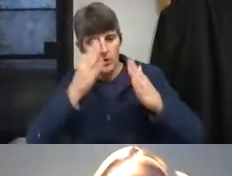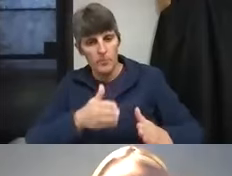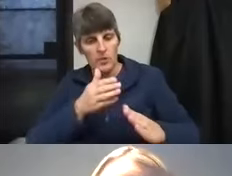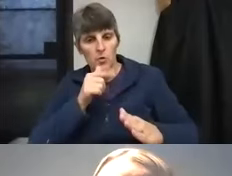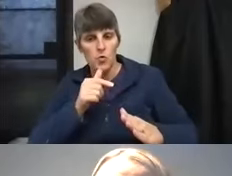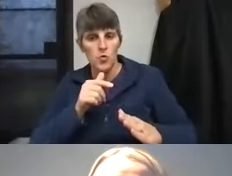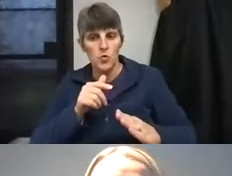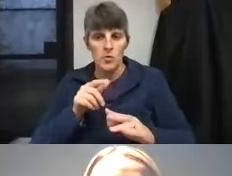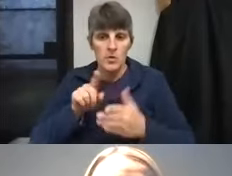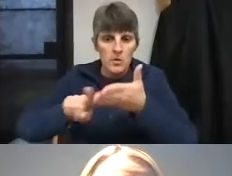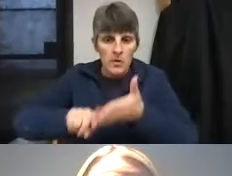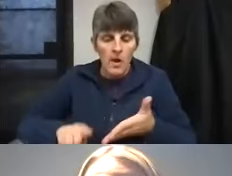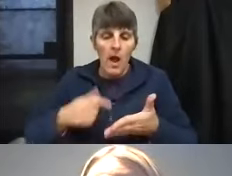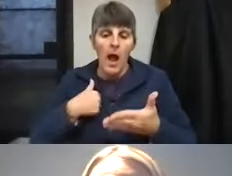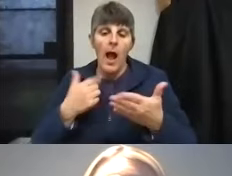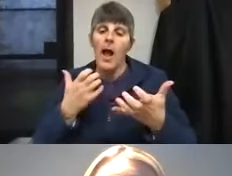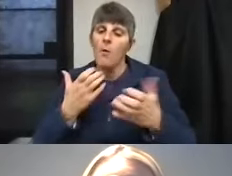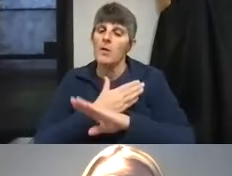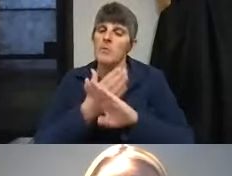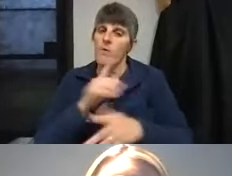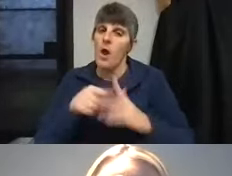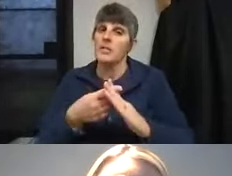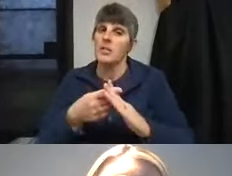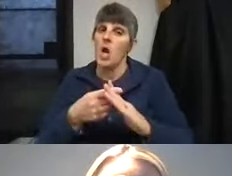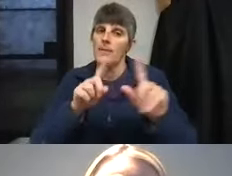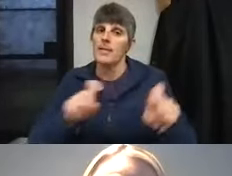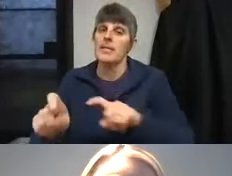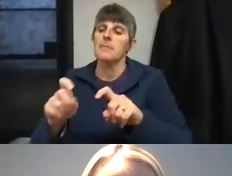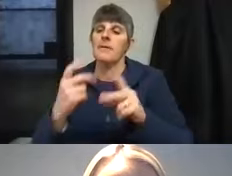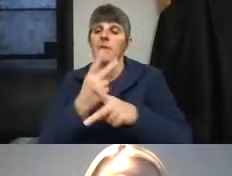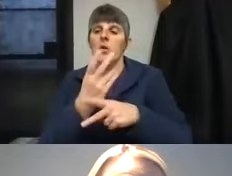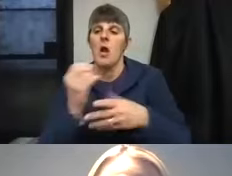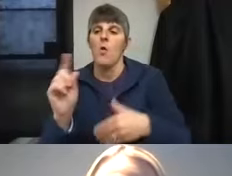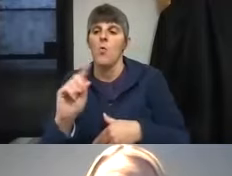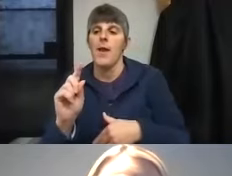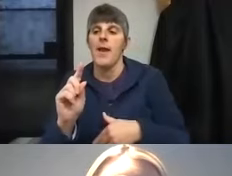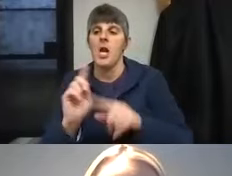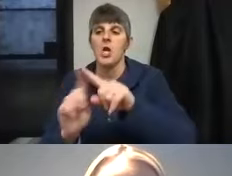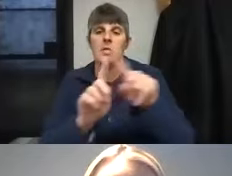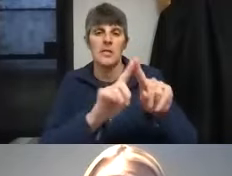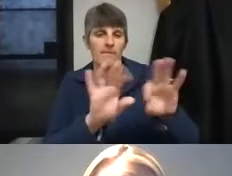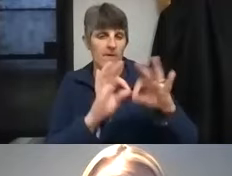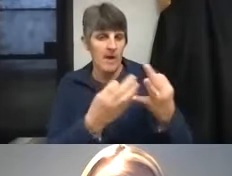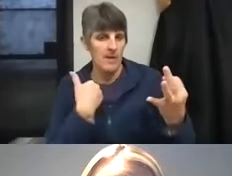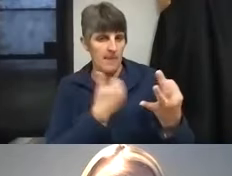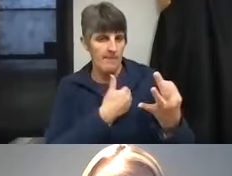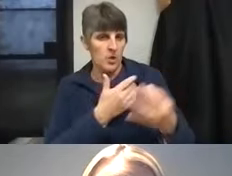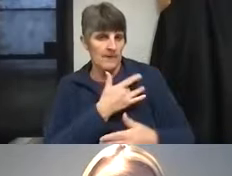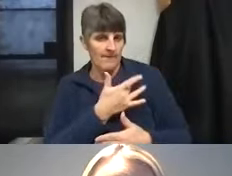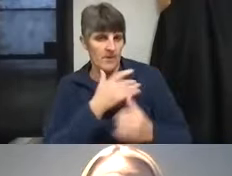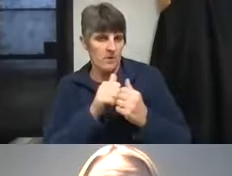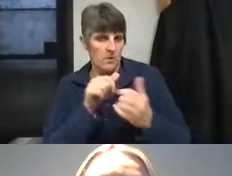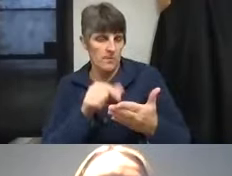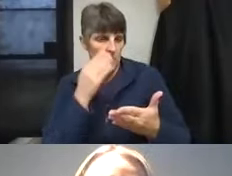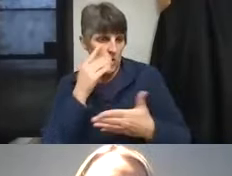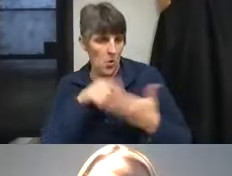evaluating. I like to, before I start the assessment, to figure out where different family members are at with this. You know,